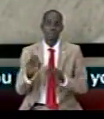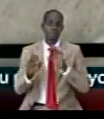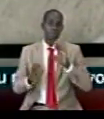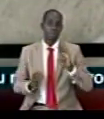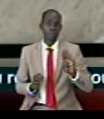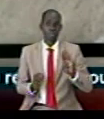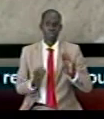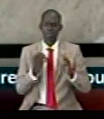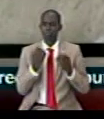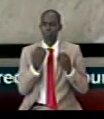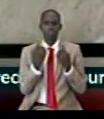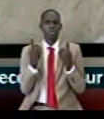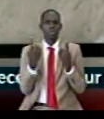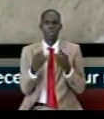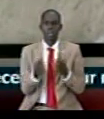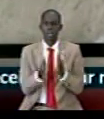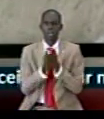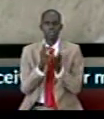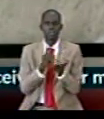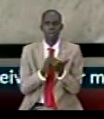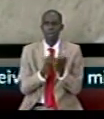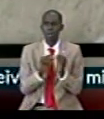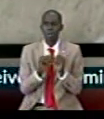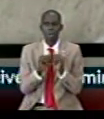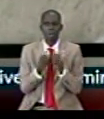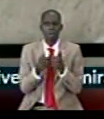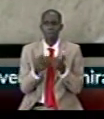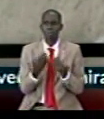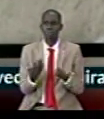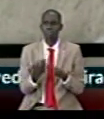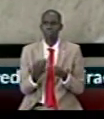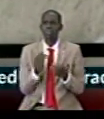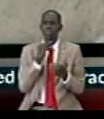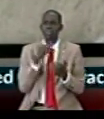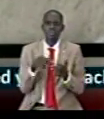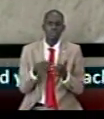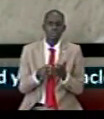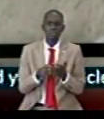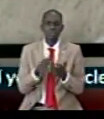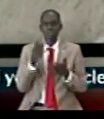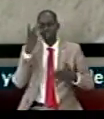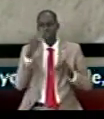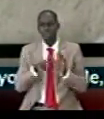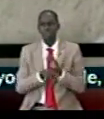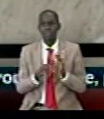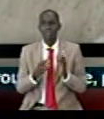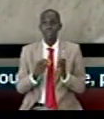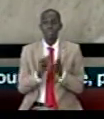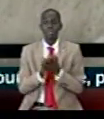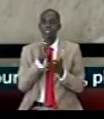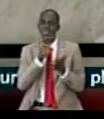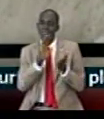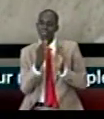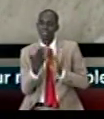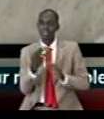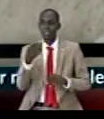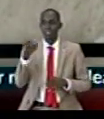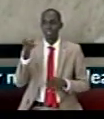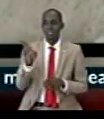So I asked her, how is this sickness? She said, it's like HIV, that I have to live